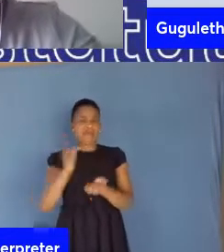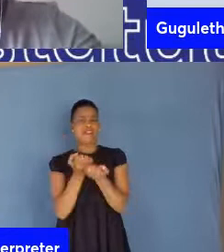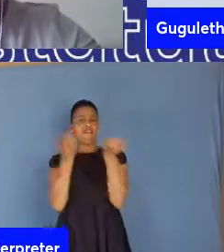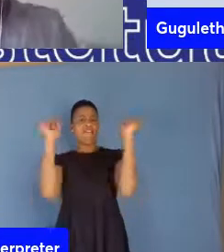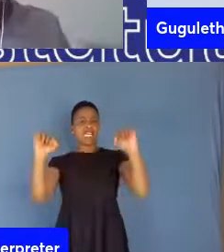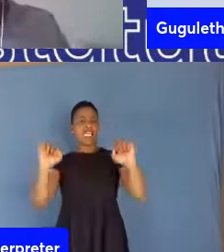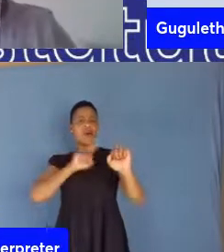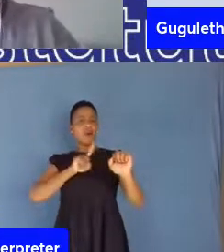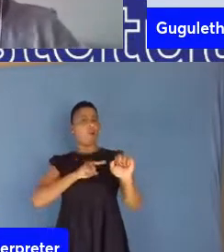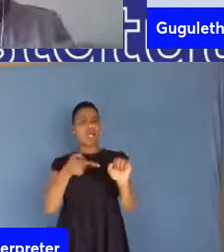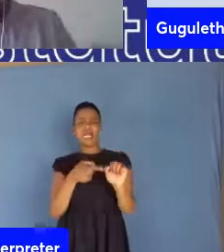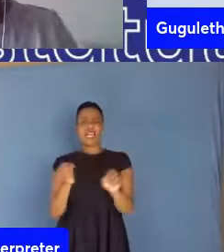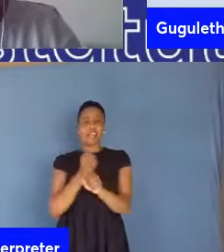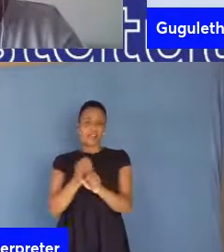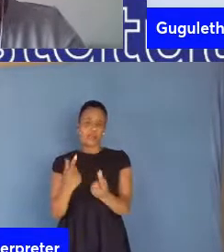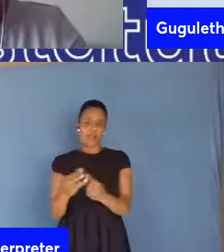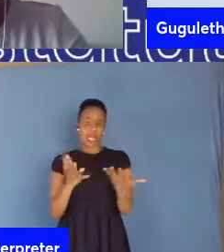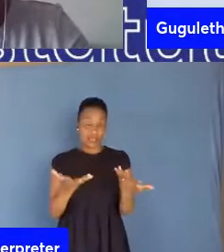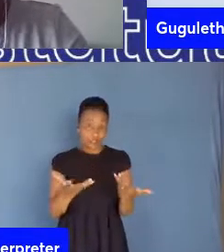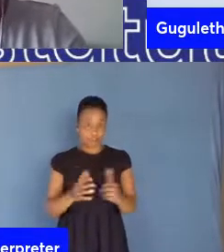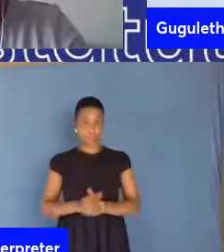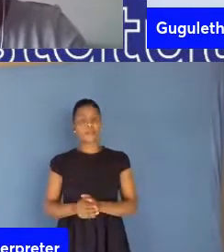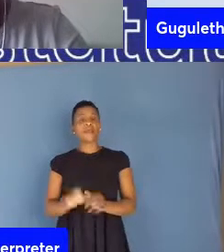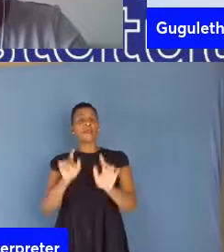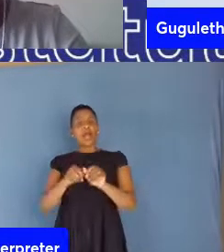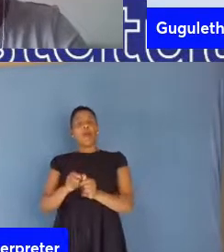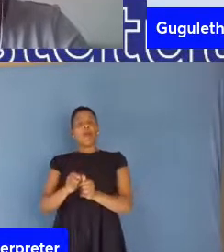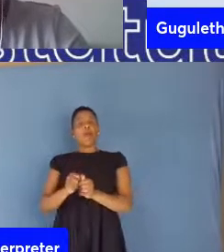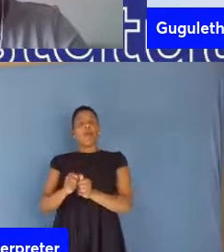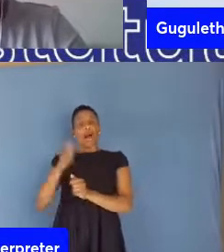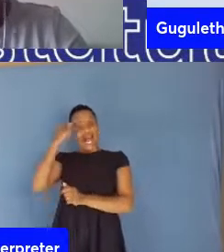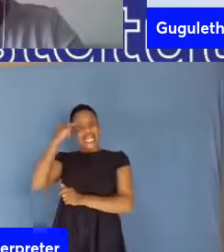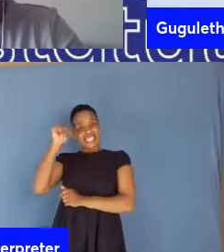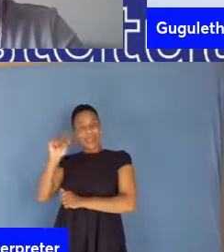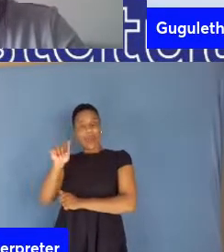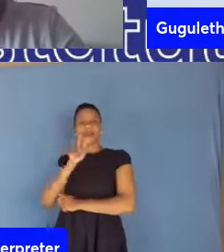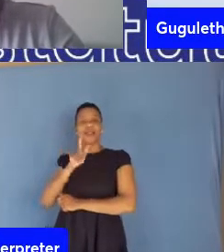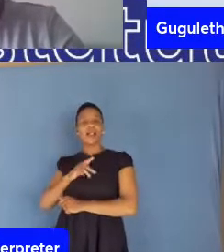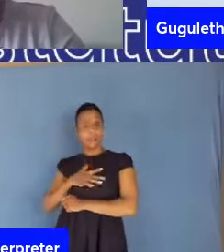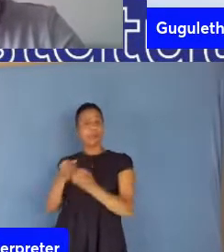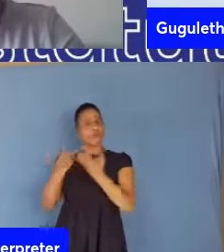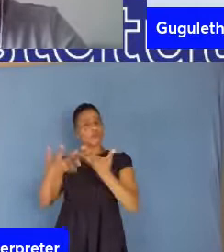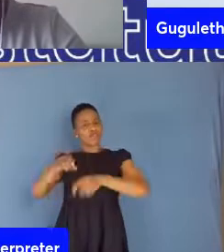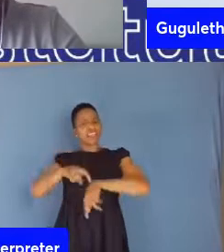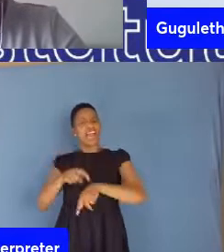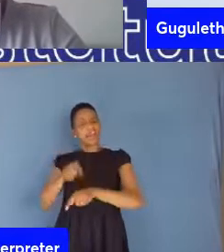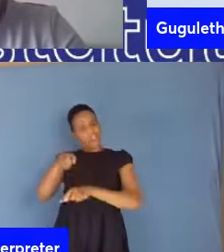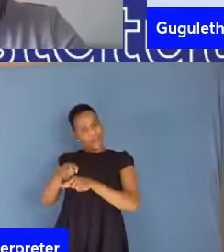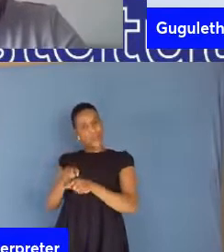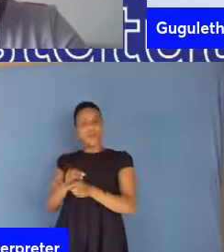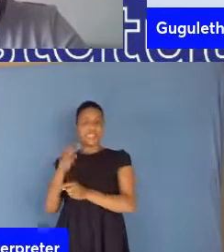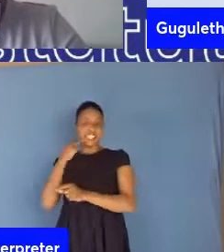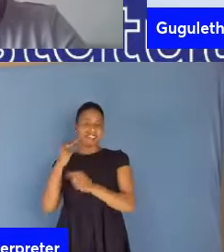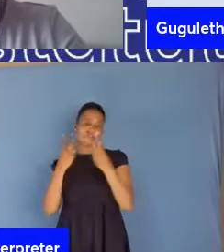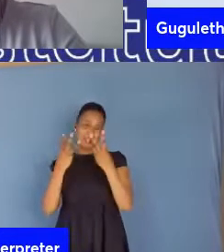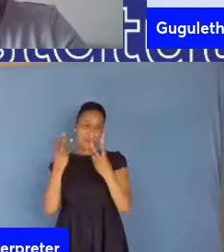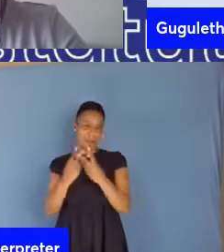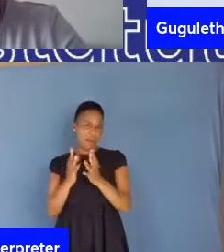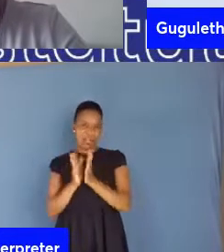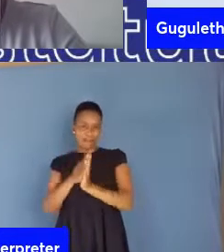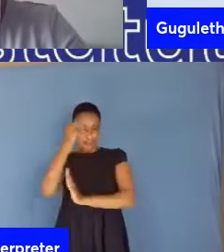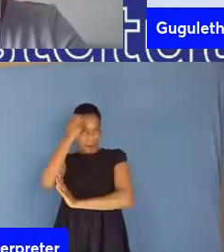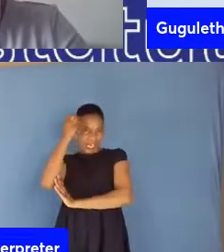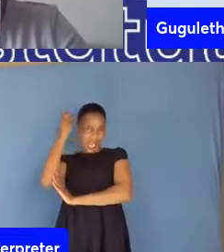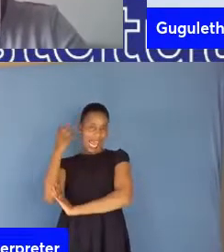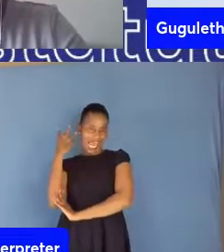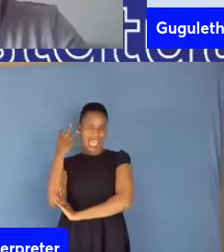us a picture. Like oftentimes when we have these discussions, we forget about,